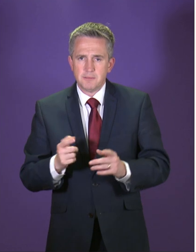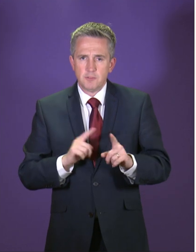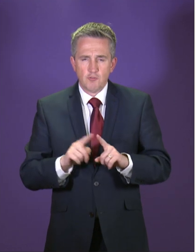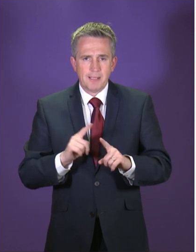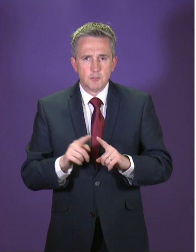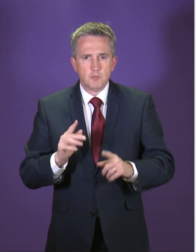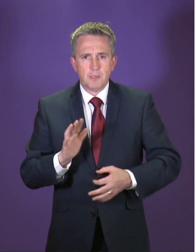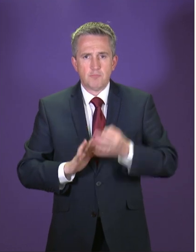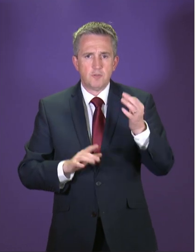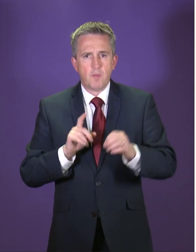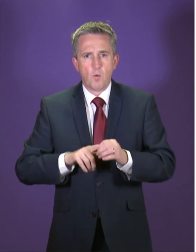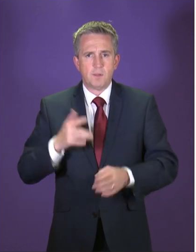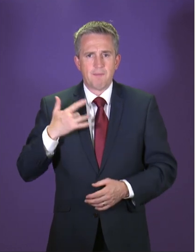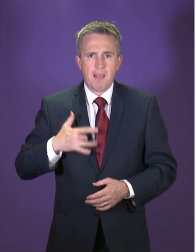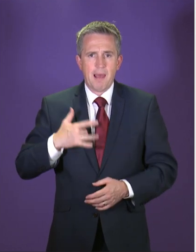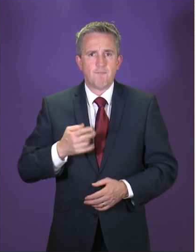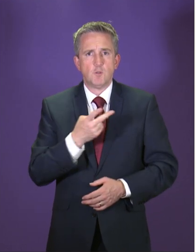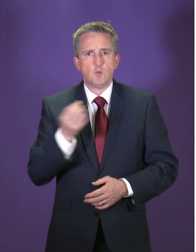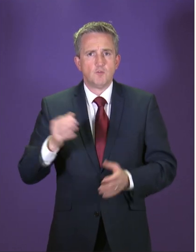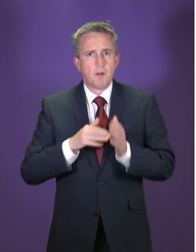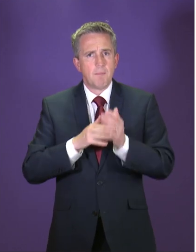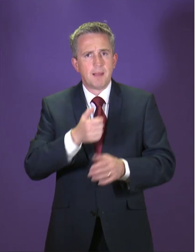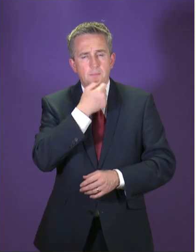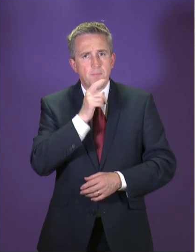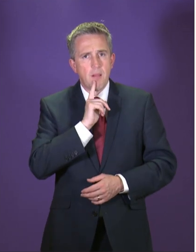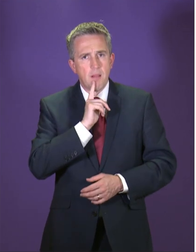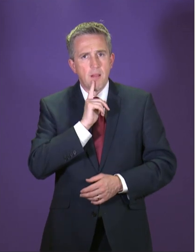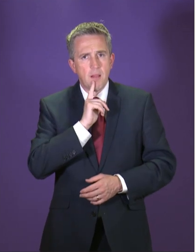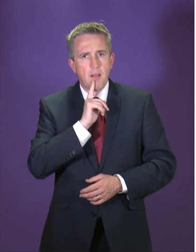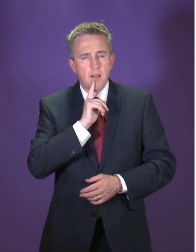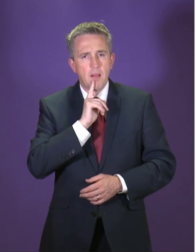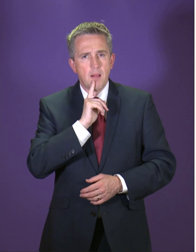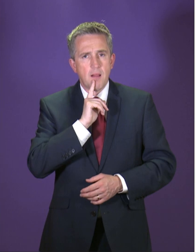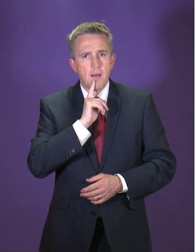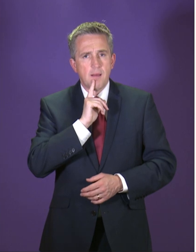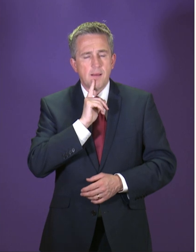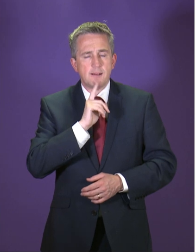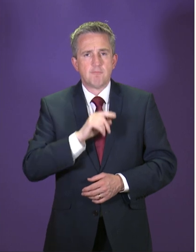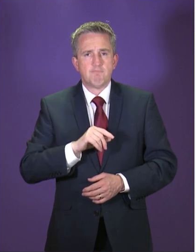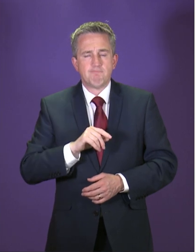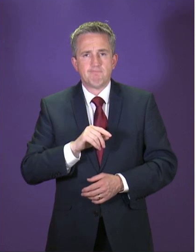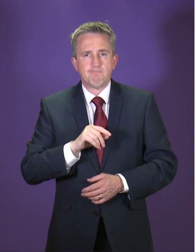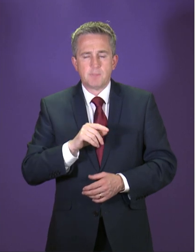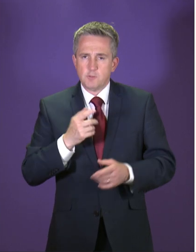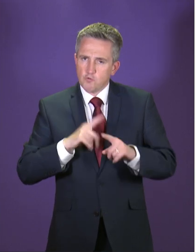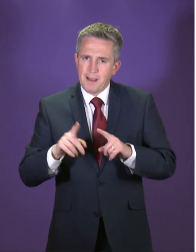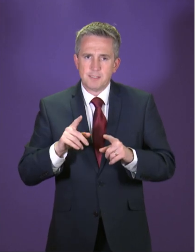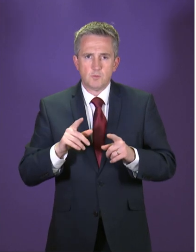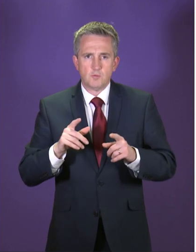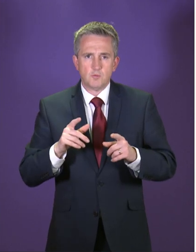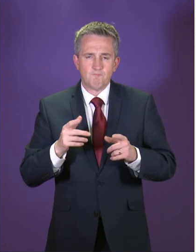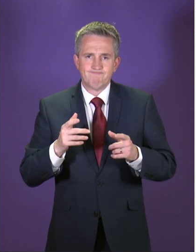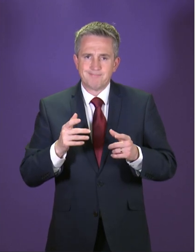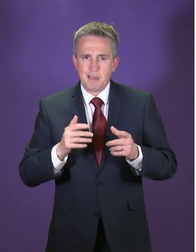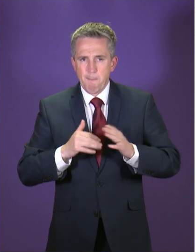life of 200 million people, to build more tolerant and